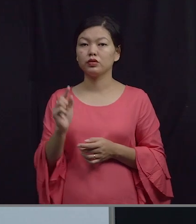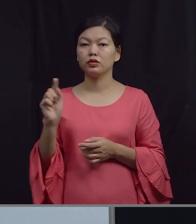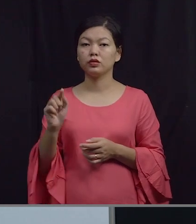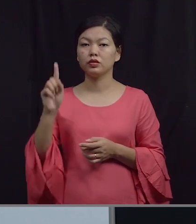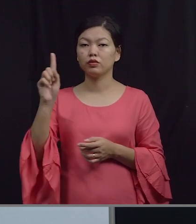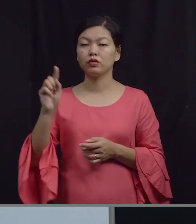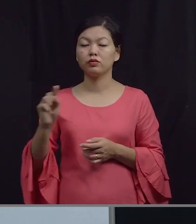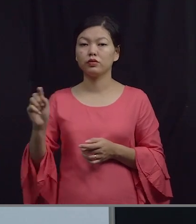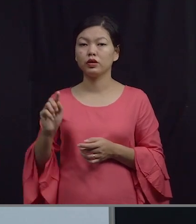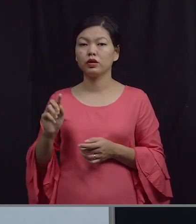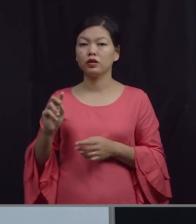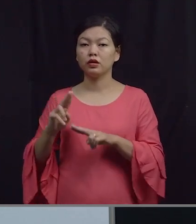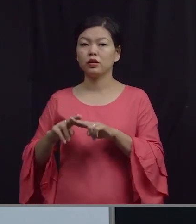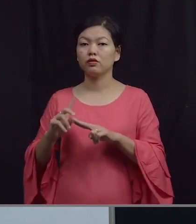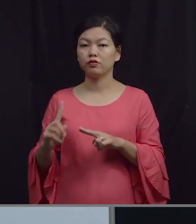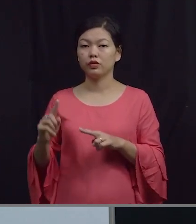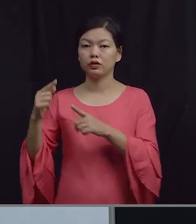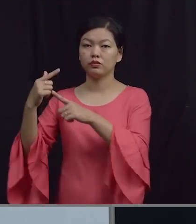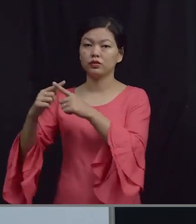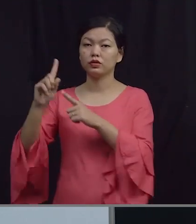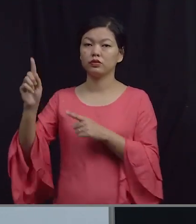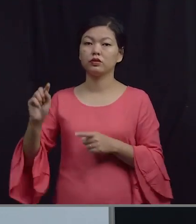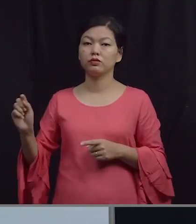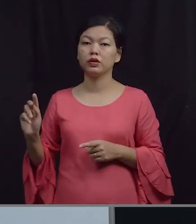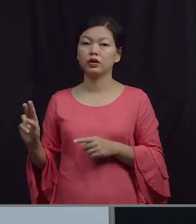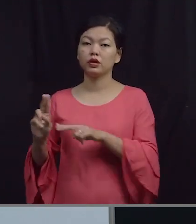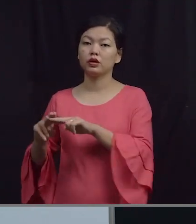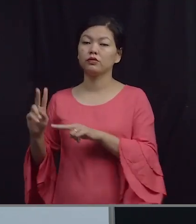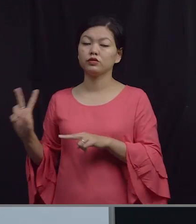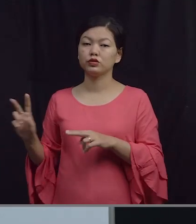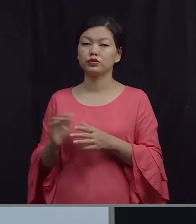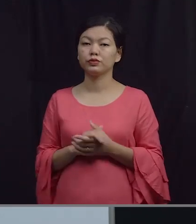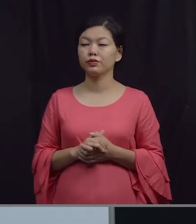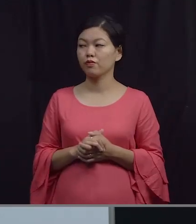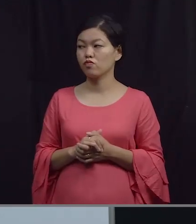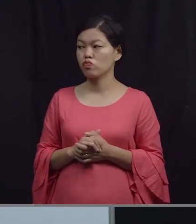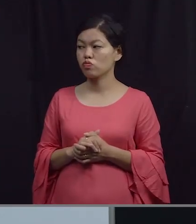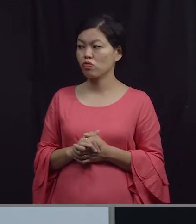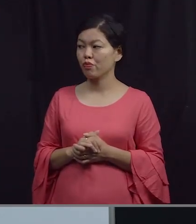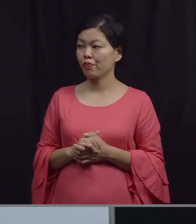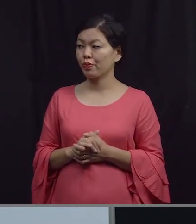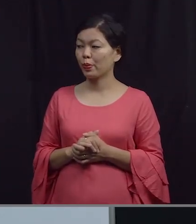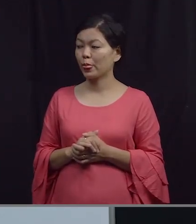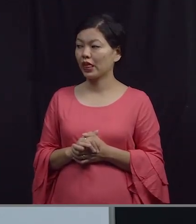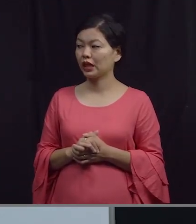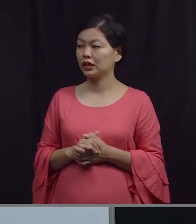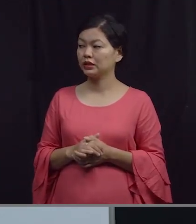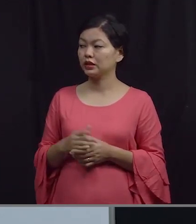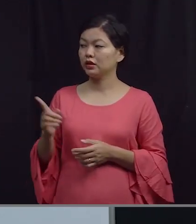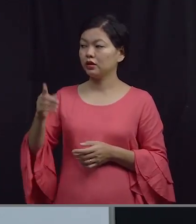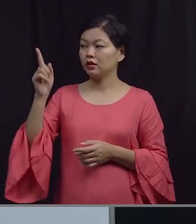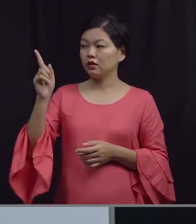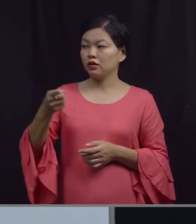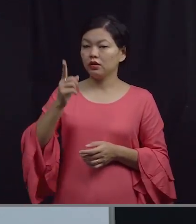by F1 plus 1 by F2. So I'm just rearranging the equation. If you want, you can write minus 1 by U.